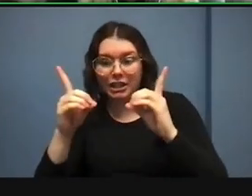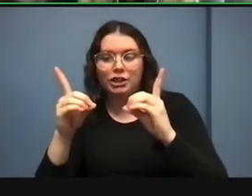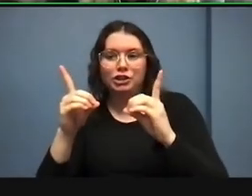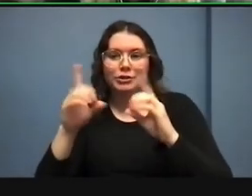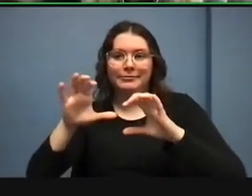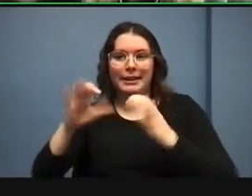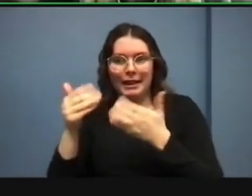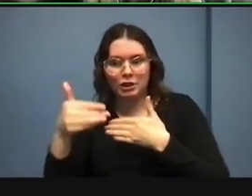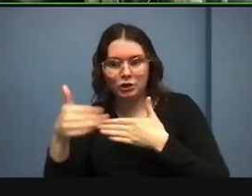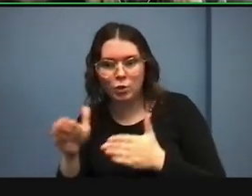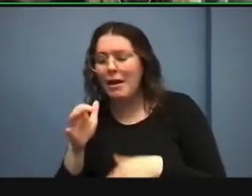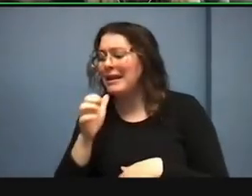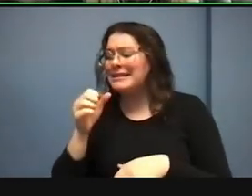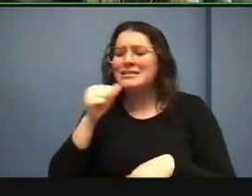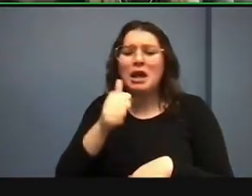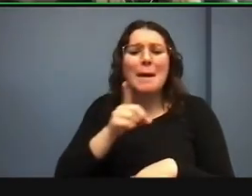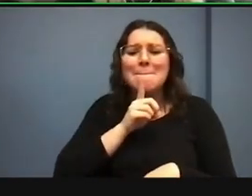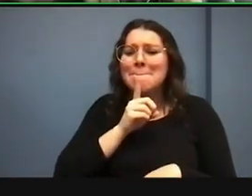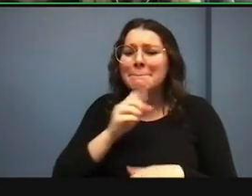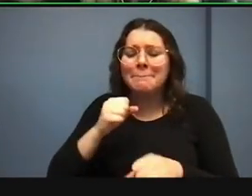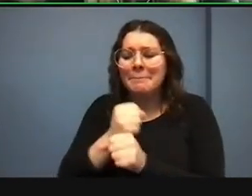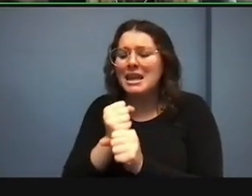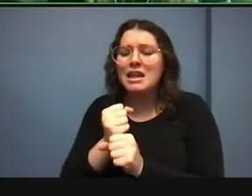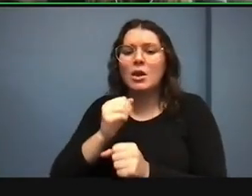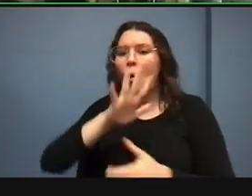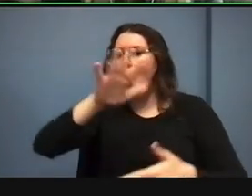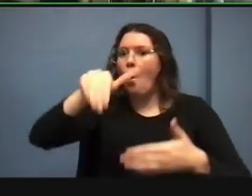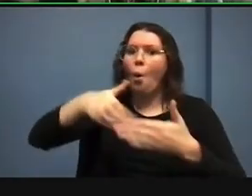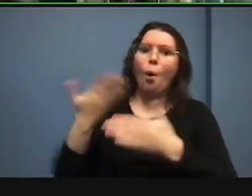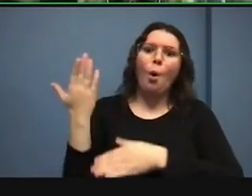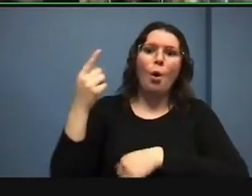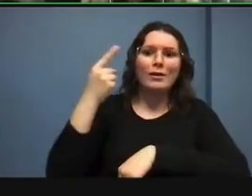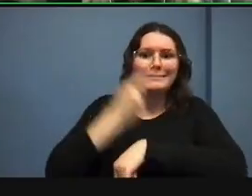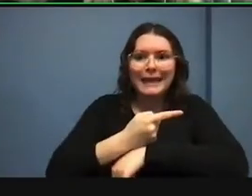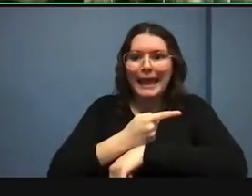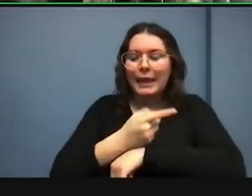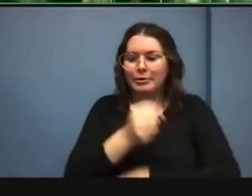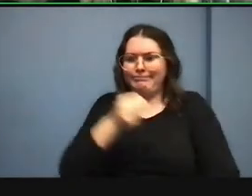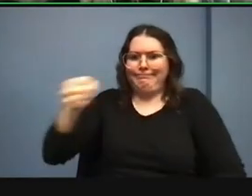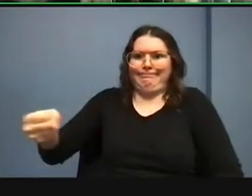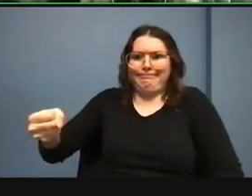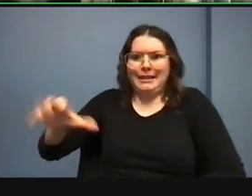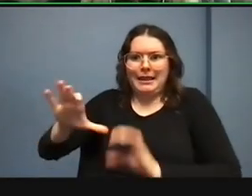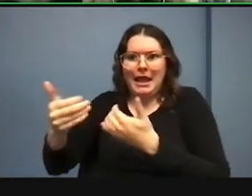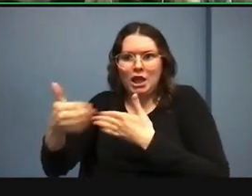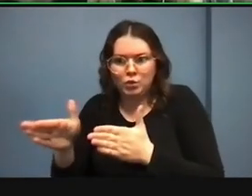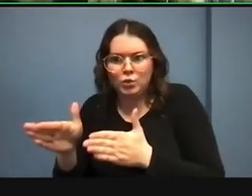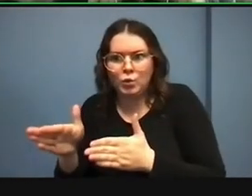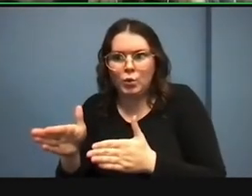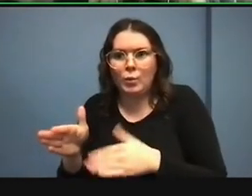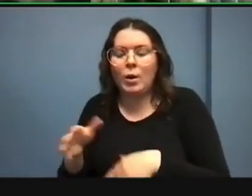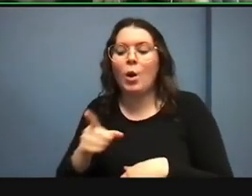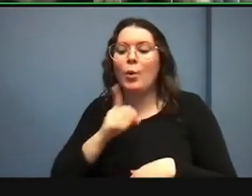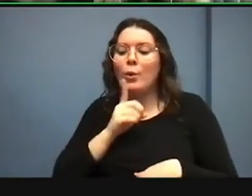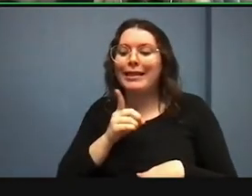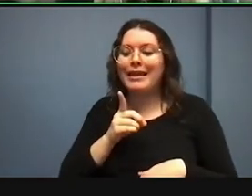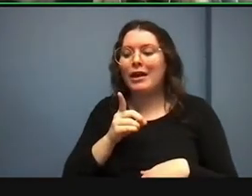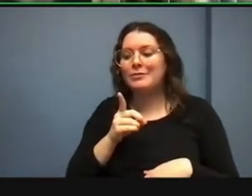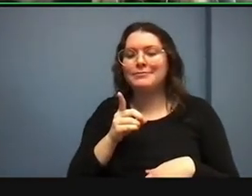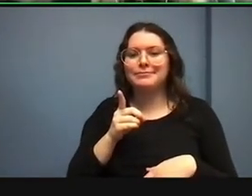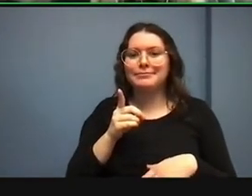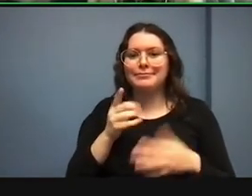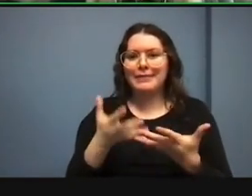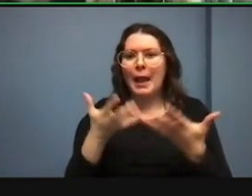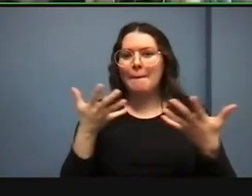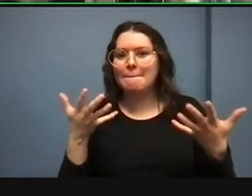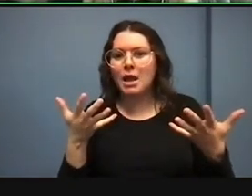be in that classroom for the majority of their day. That's going to be based on the totality of the student's goals, whether or not